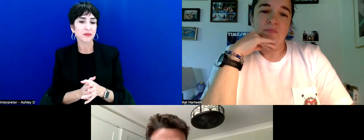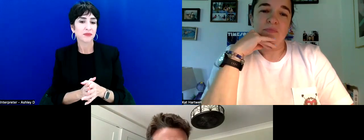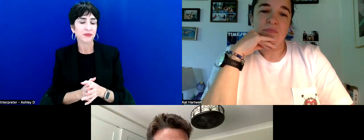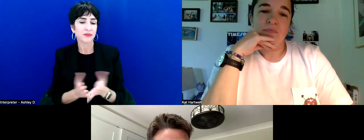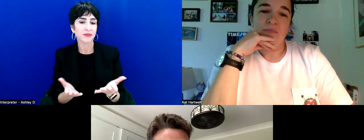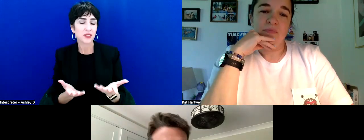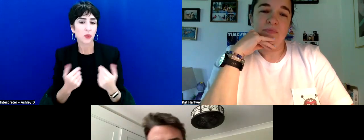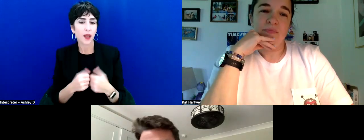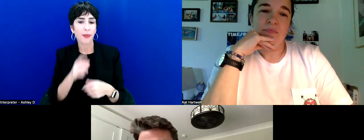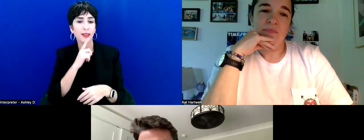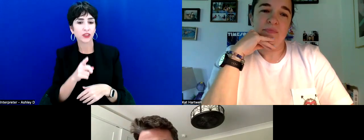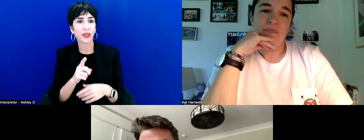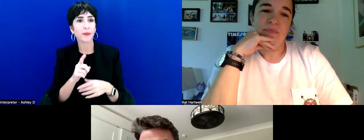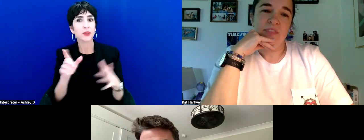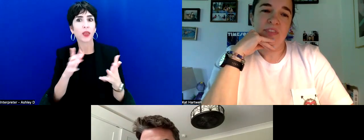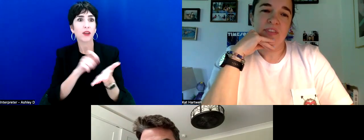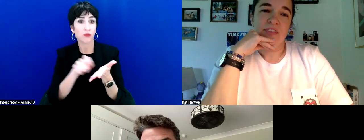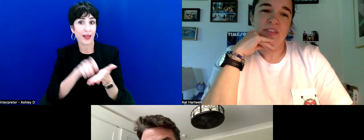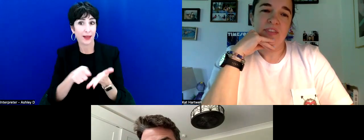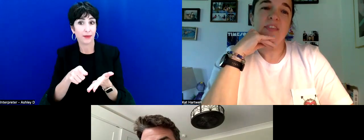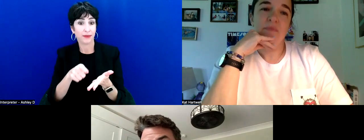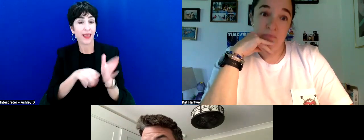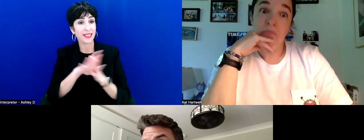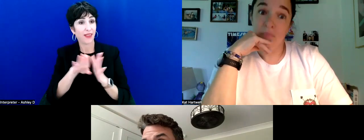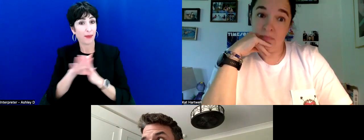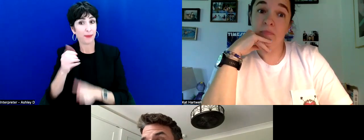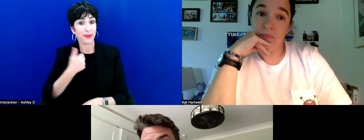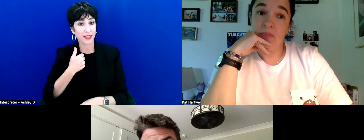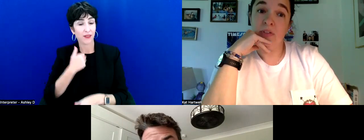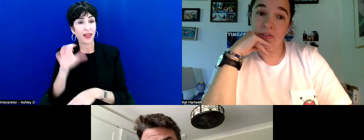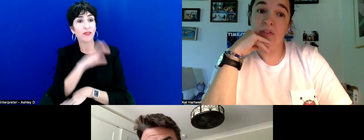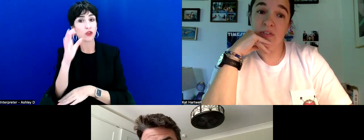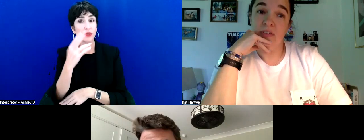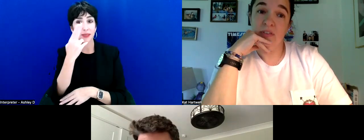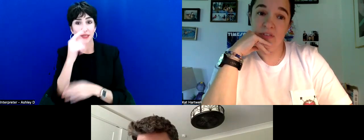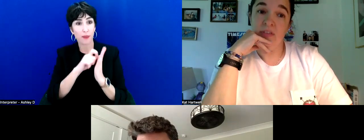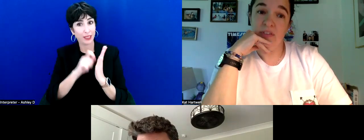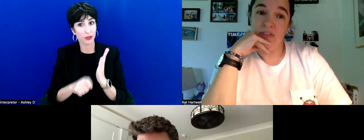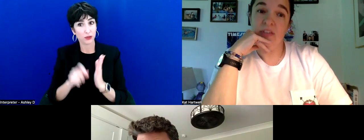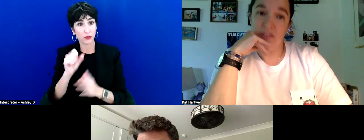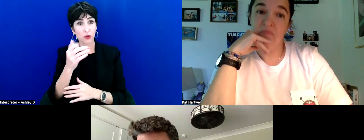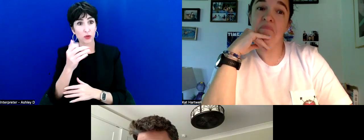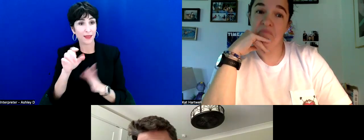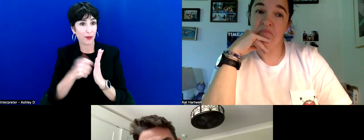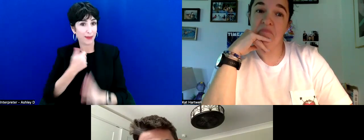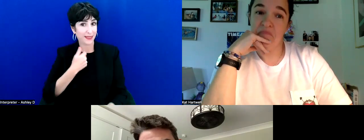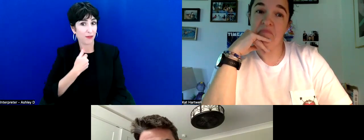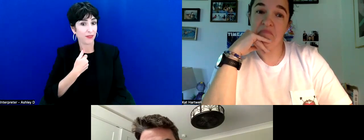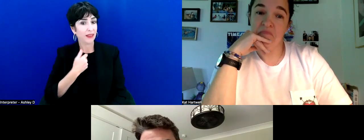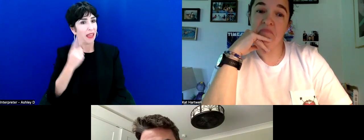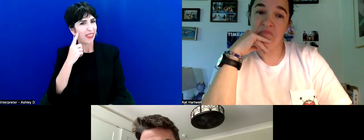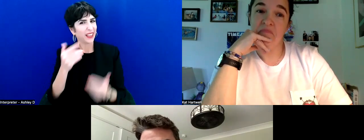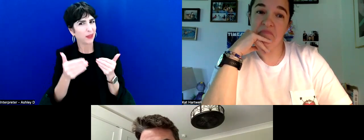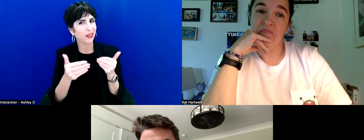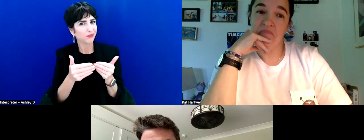So I've been doing a lot of writing and developing, and I have a Christmas comedy script that I've written, and I think I'm getting pretty